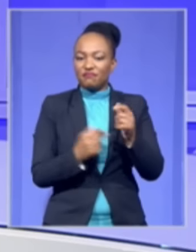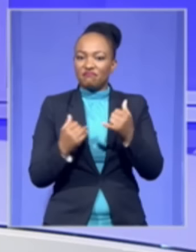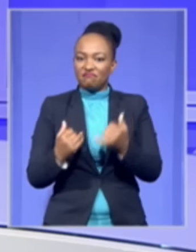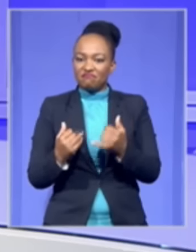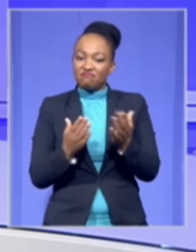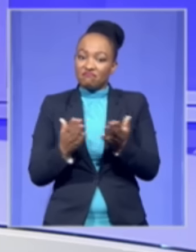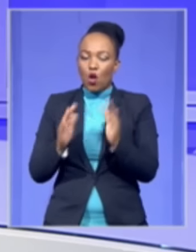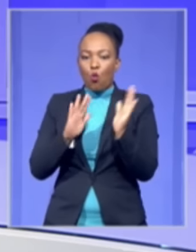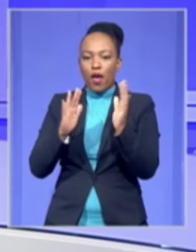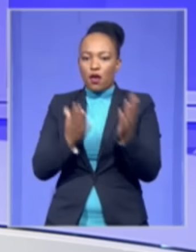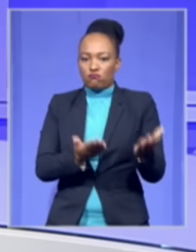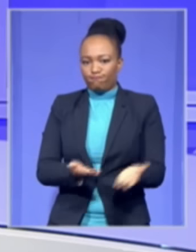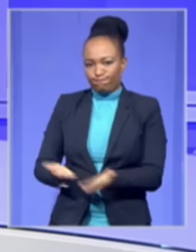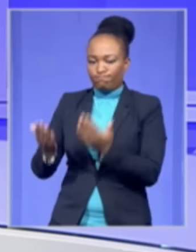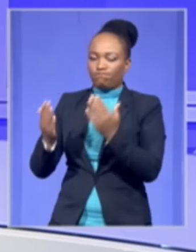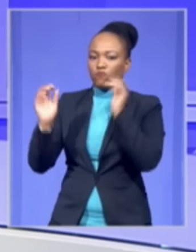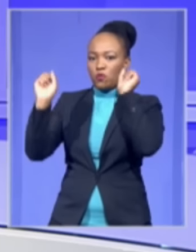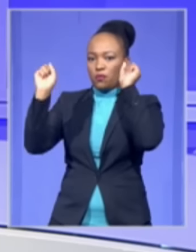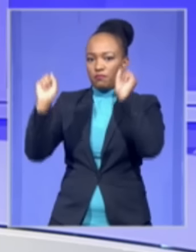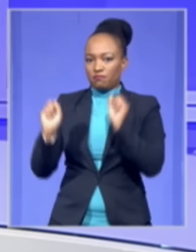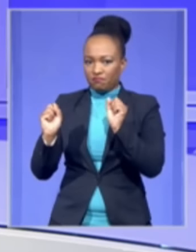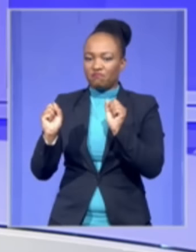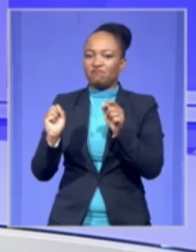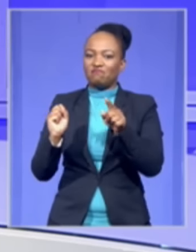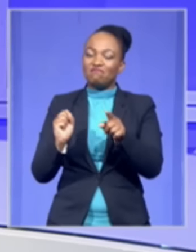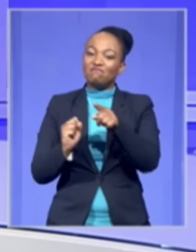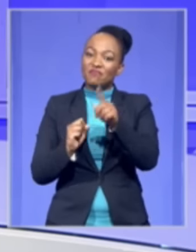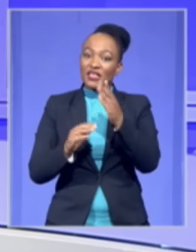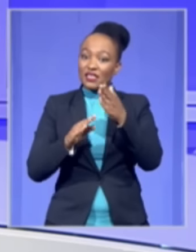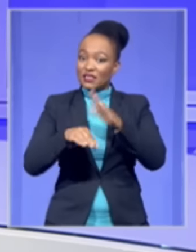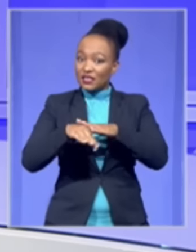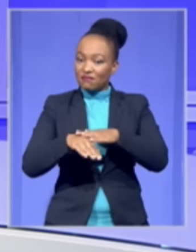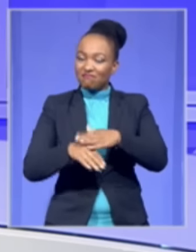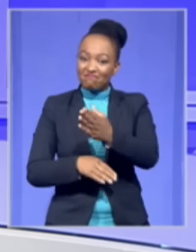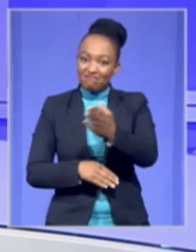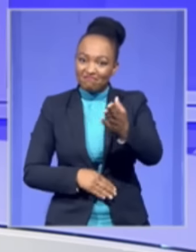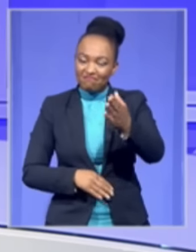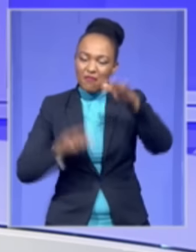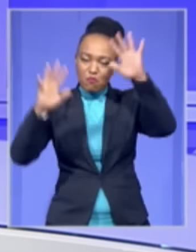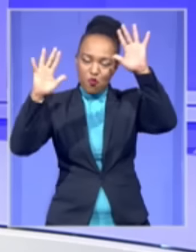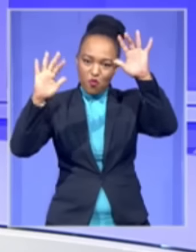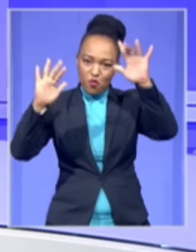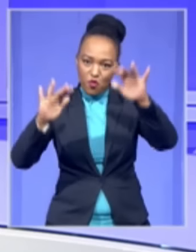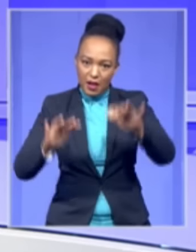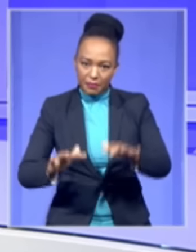sutele ba lefapha la maemo a bosa go fitlha nako e latelang Wetso Pula.